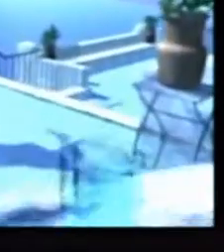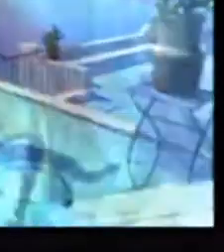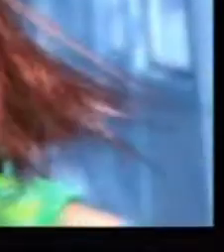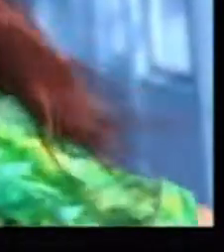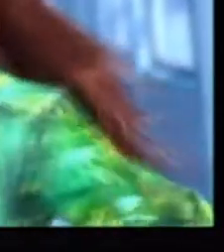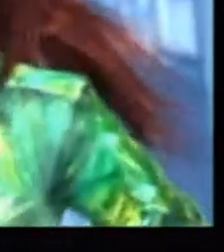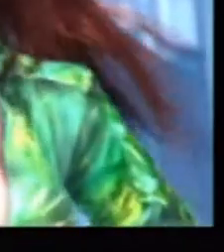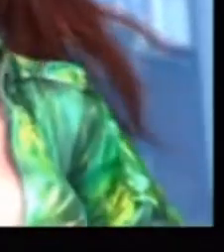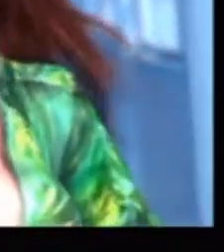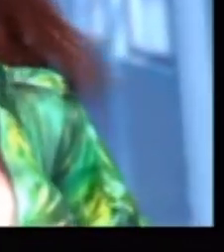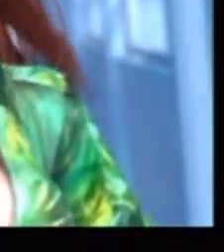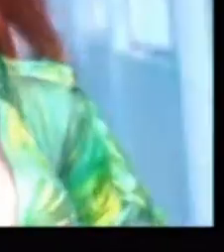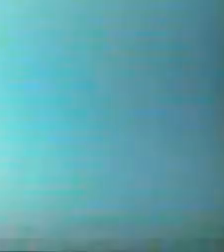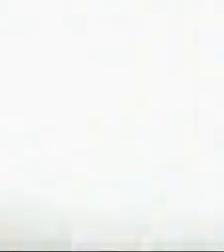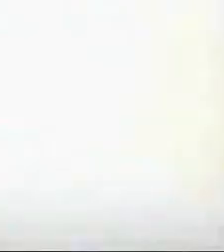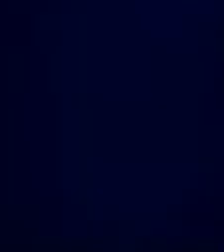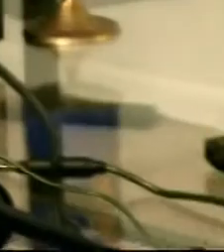We'll let you know.